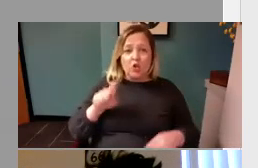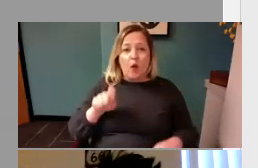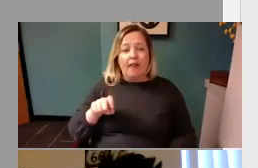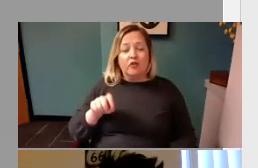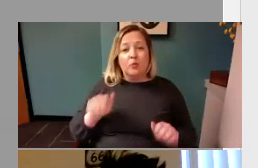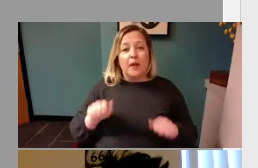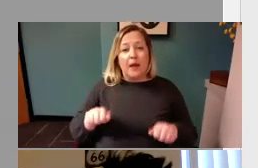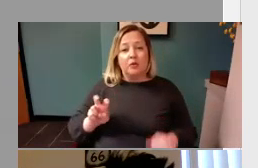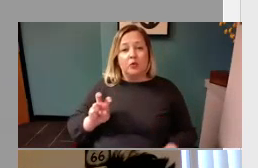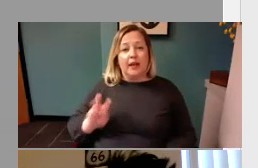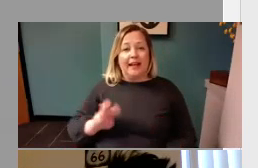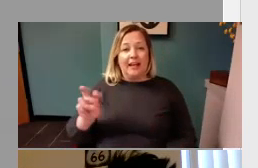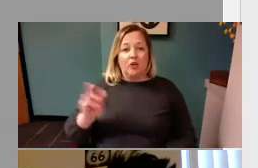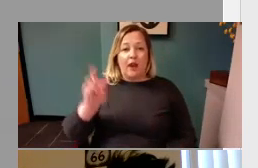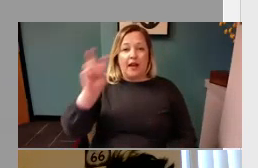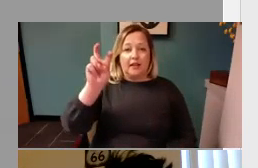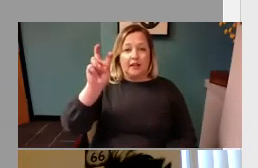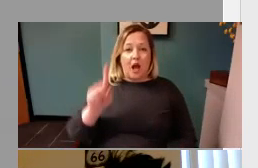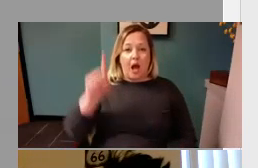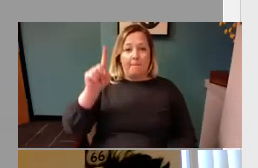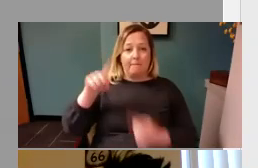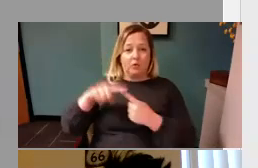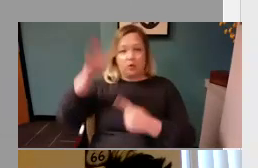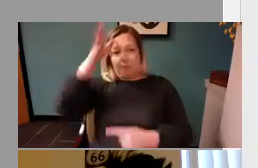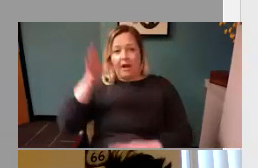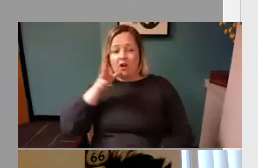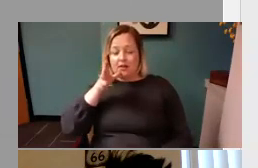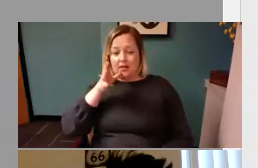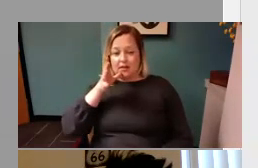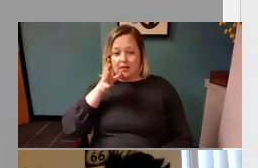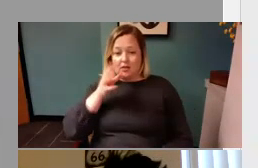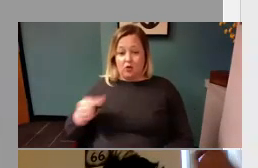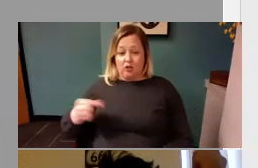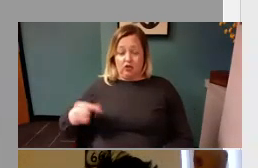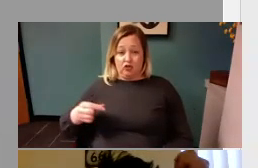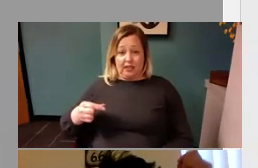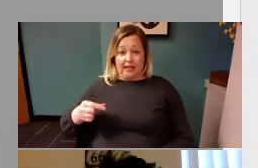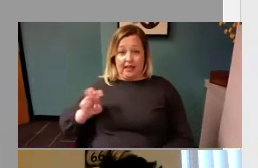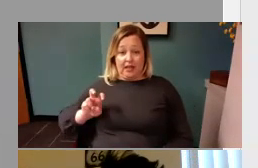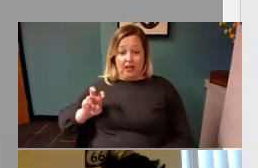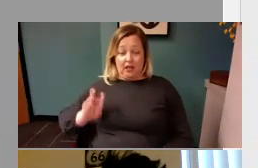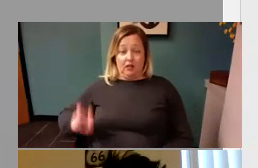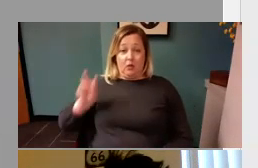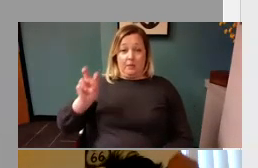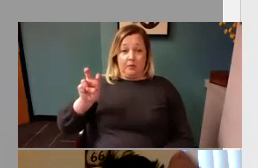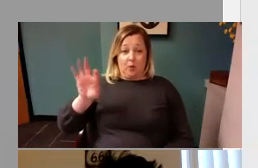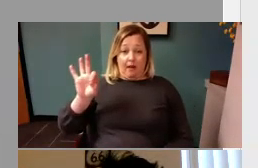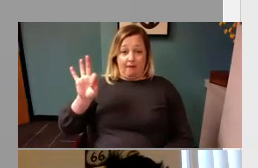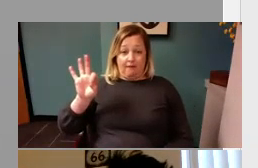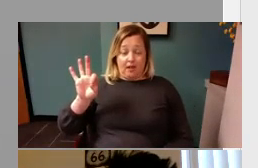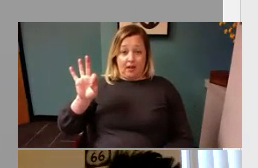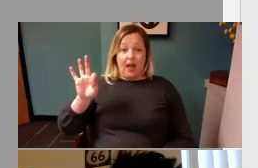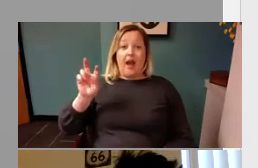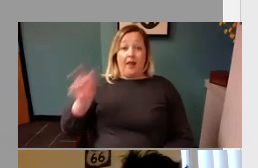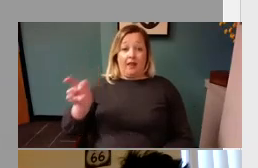nodes. So for G, we needed to iterate through F, and from F, we need to iterate through D to get the actual parent node or